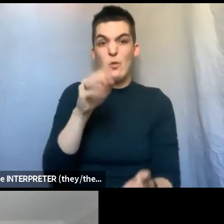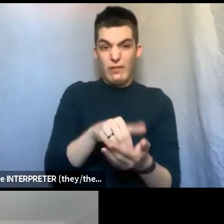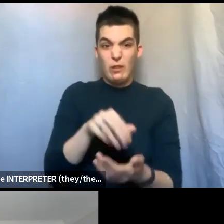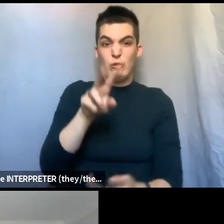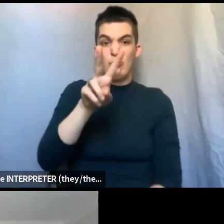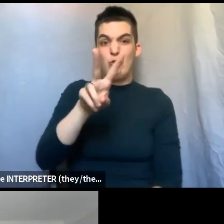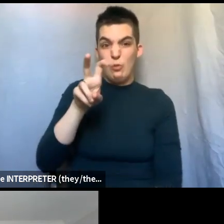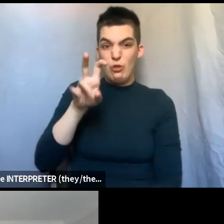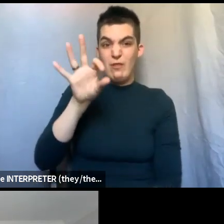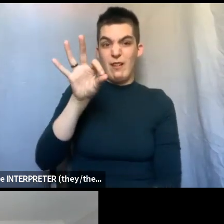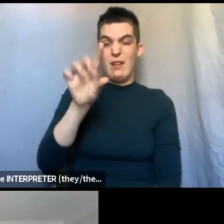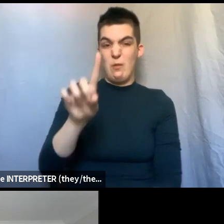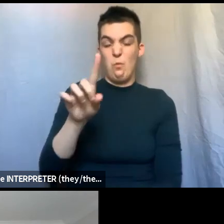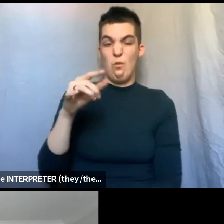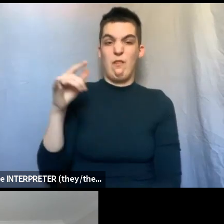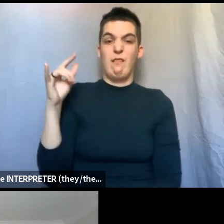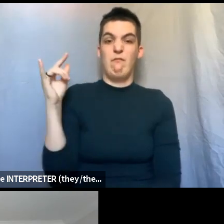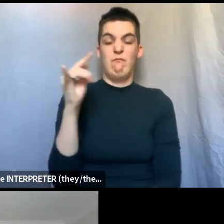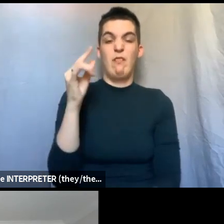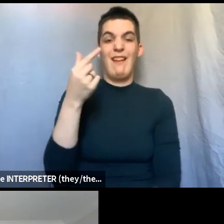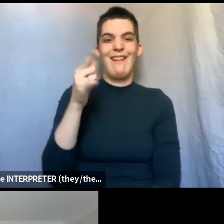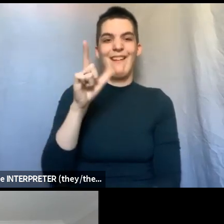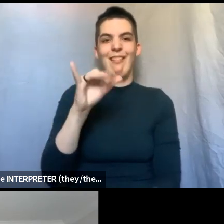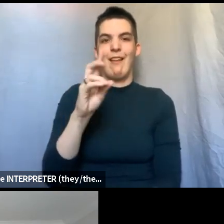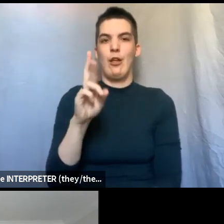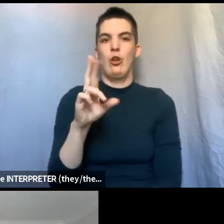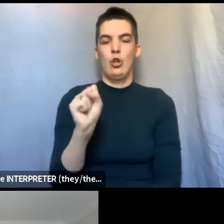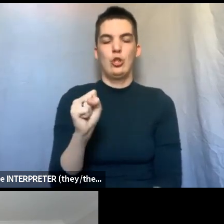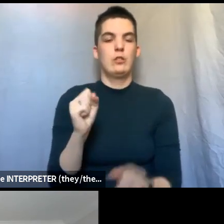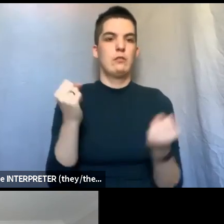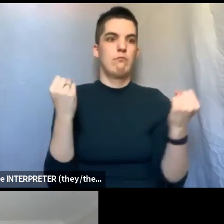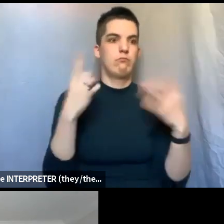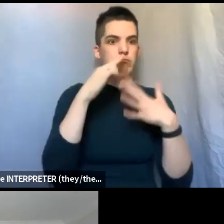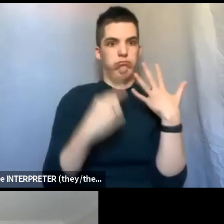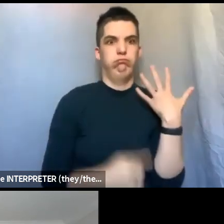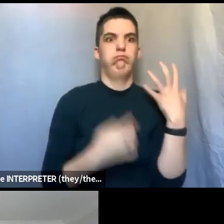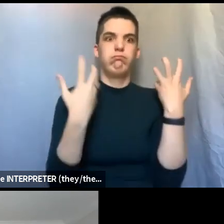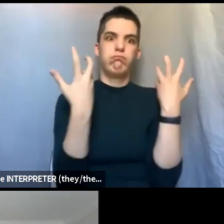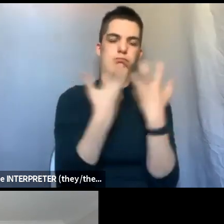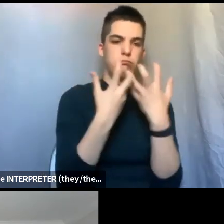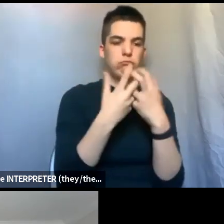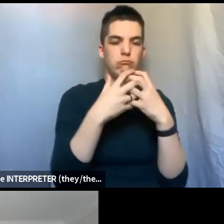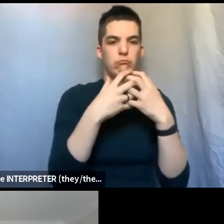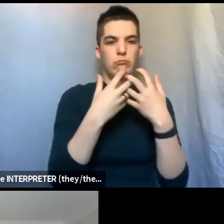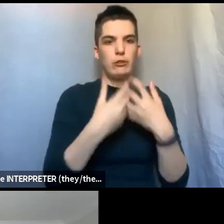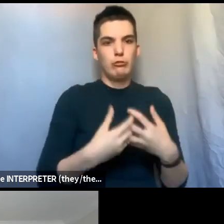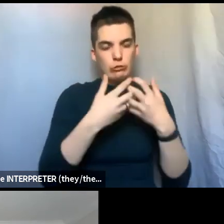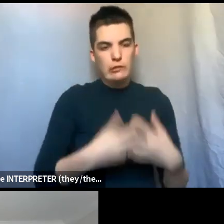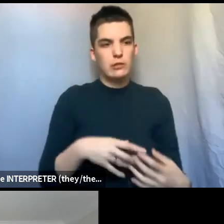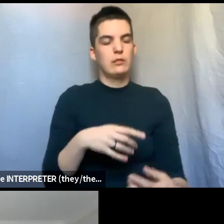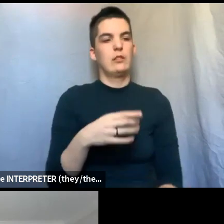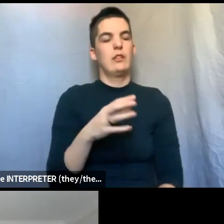4,291 military gliders, thousands of engines, superchargers, and generators, as well as